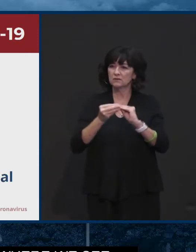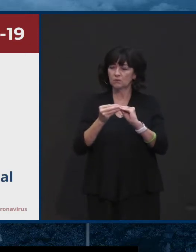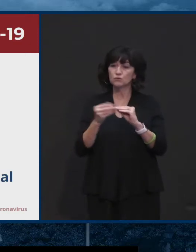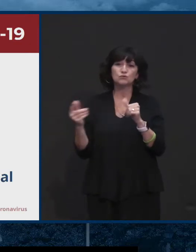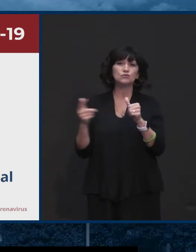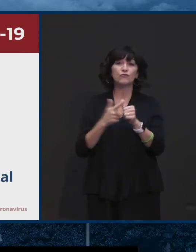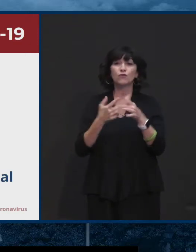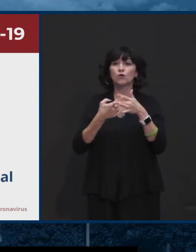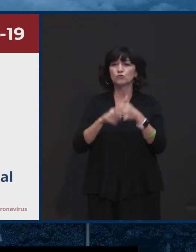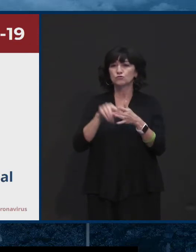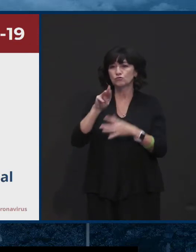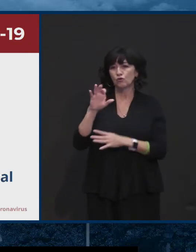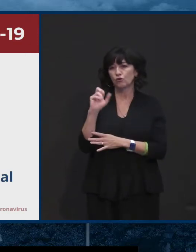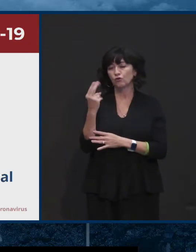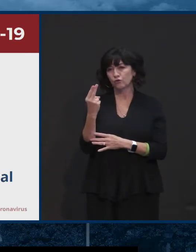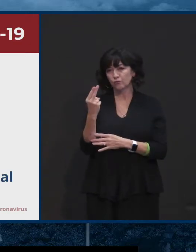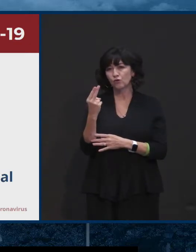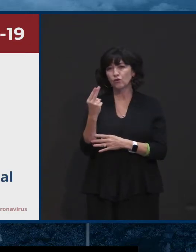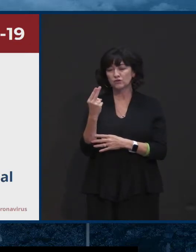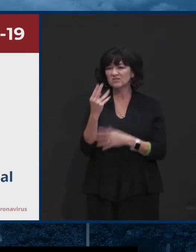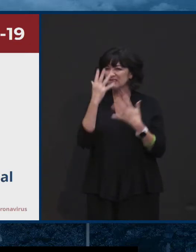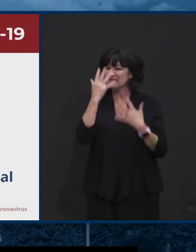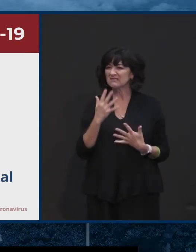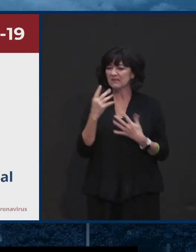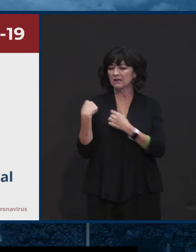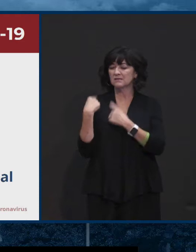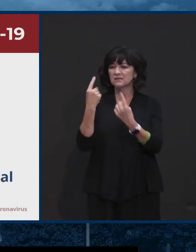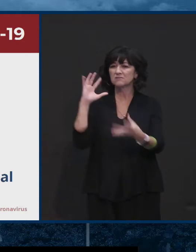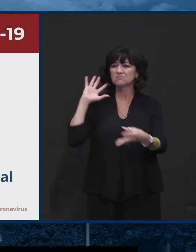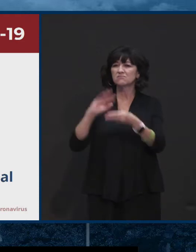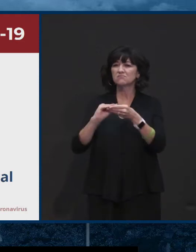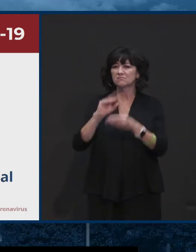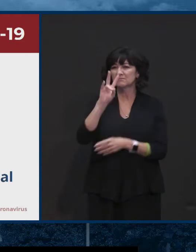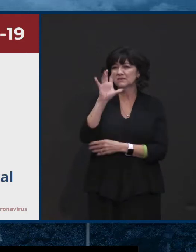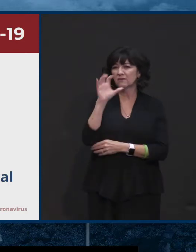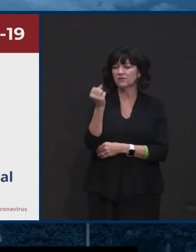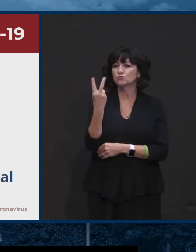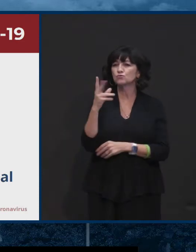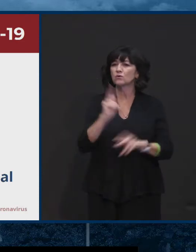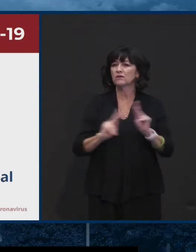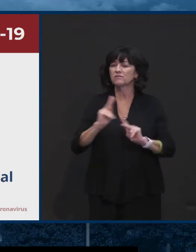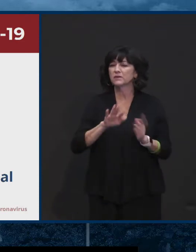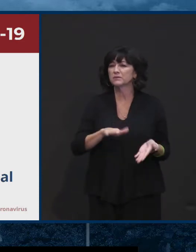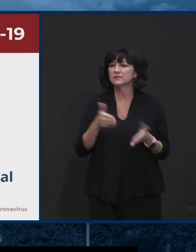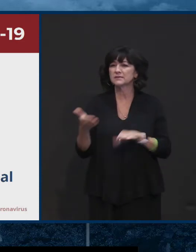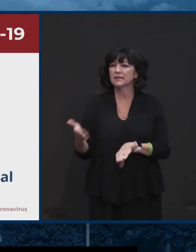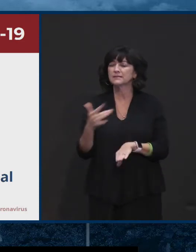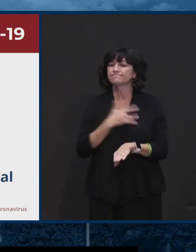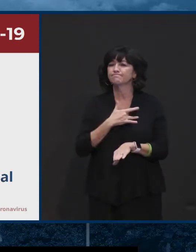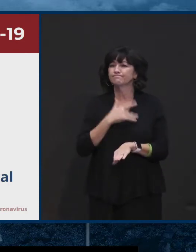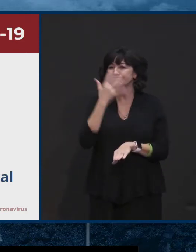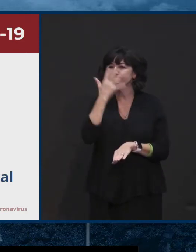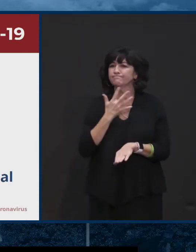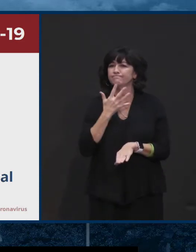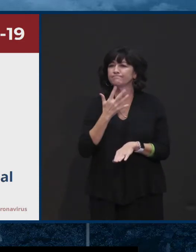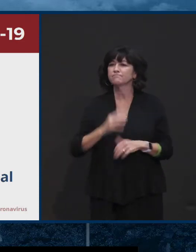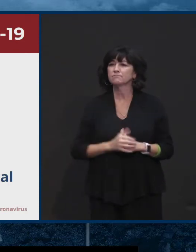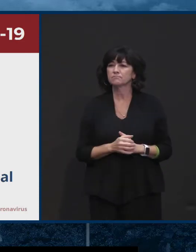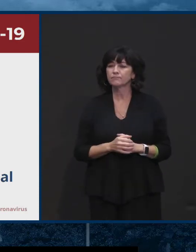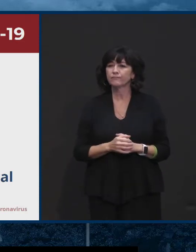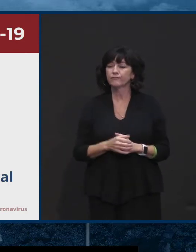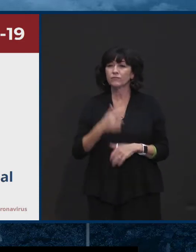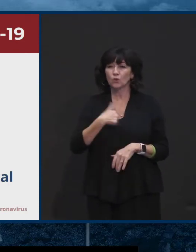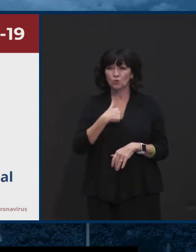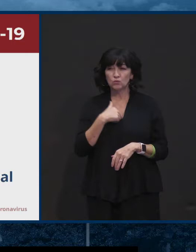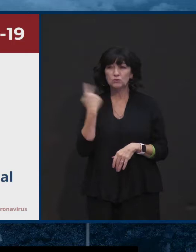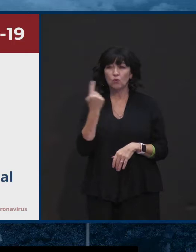Sadly, 712 total lives lost. And importantly, we keep tracking this number on hospitalizations. It continues to tick